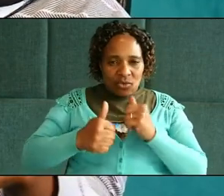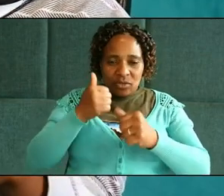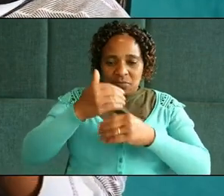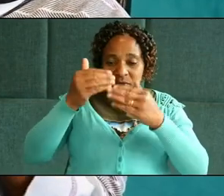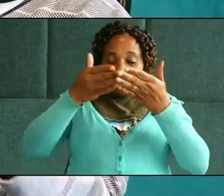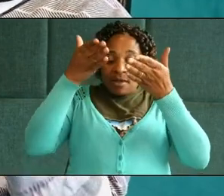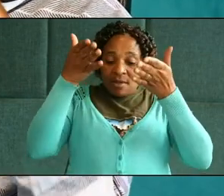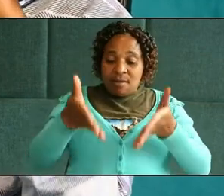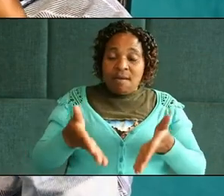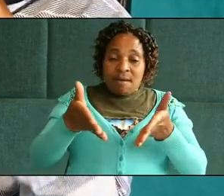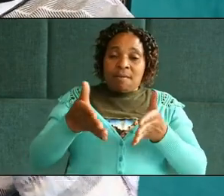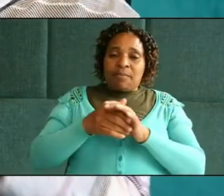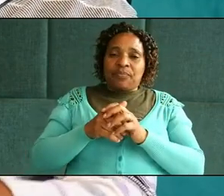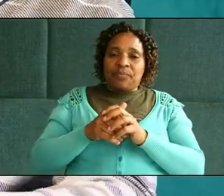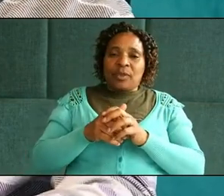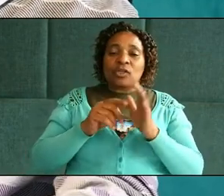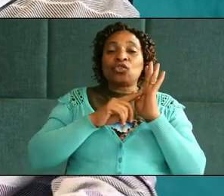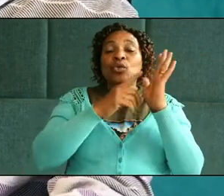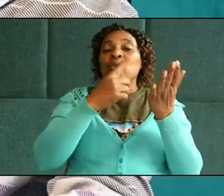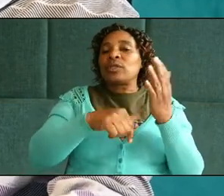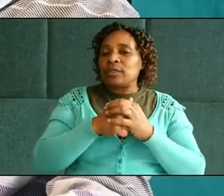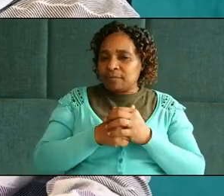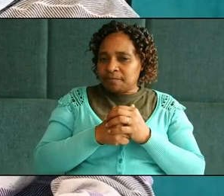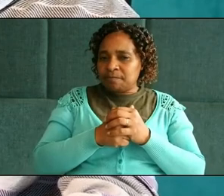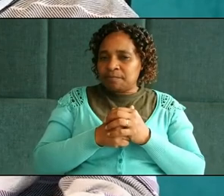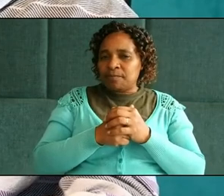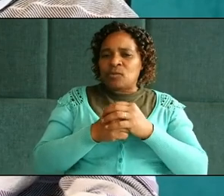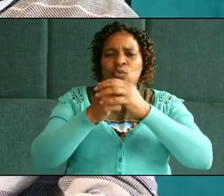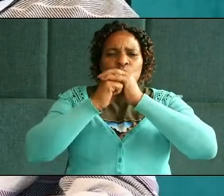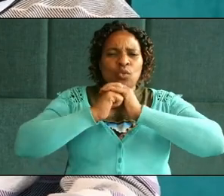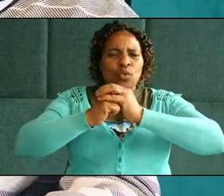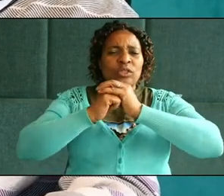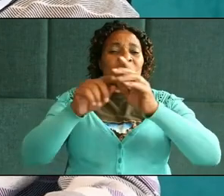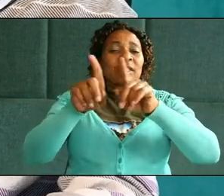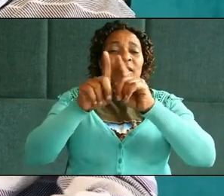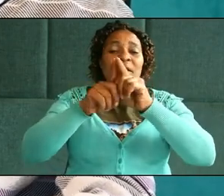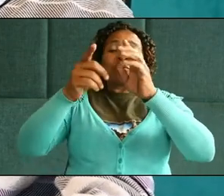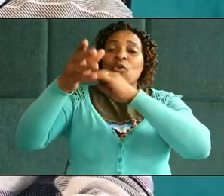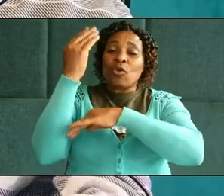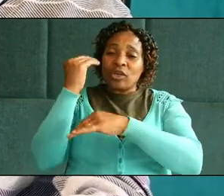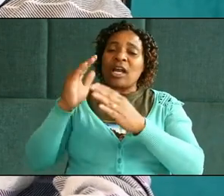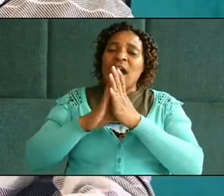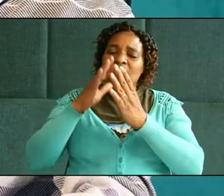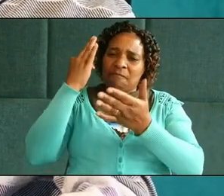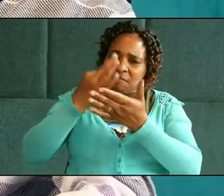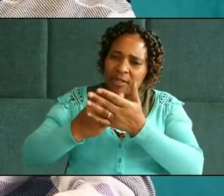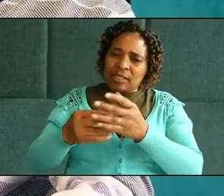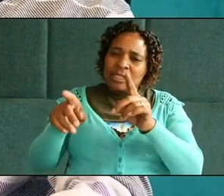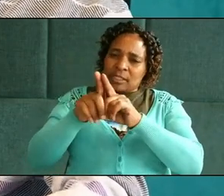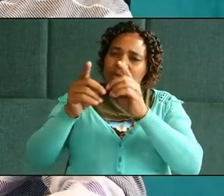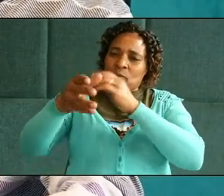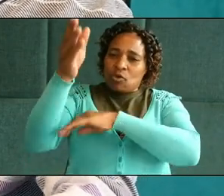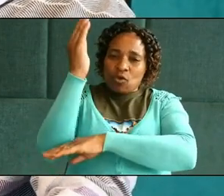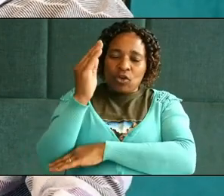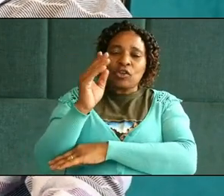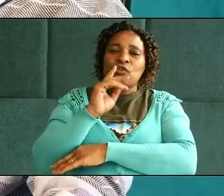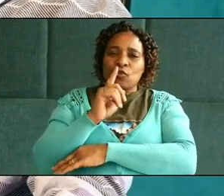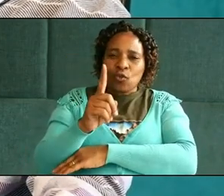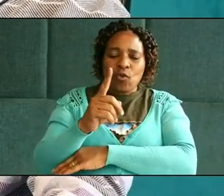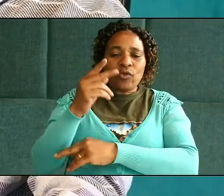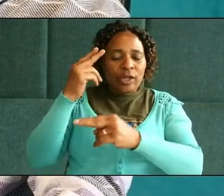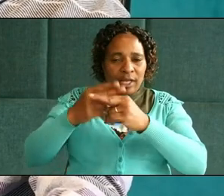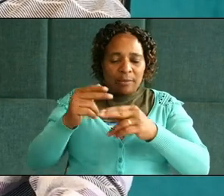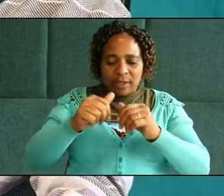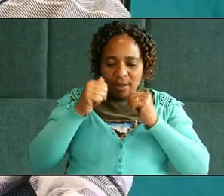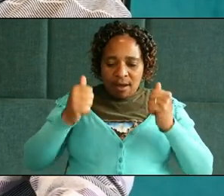here, just showing that we worship the same God and you have faith in the same God. And so they named the